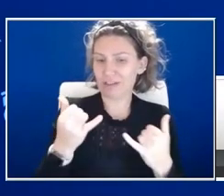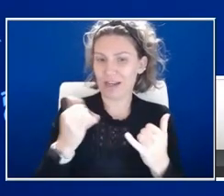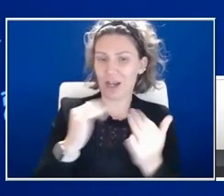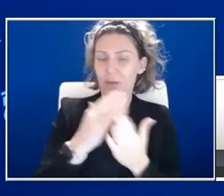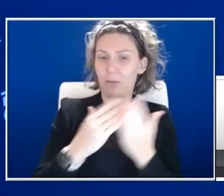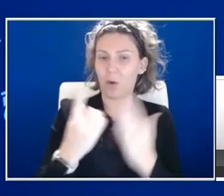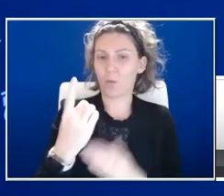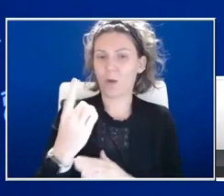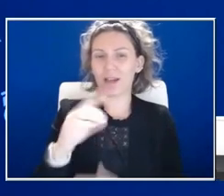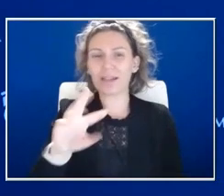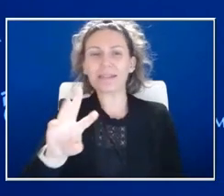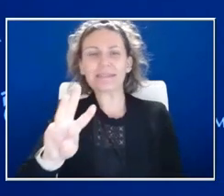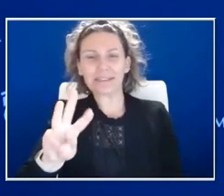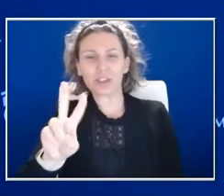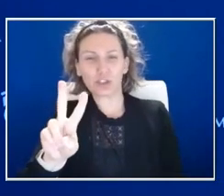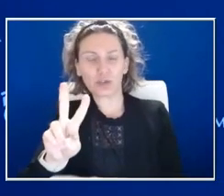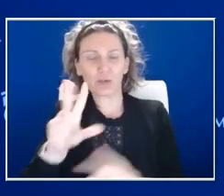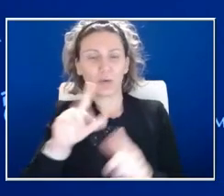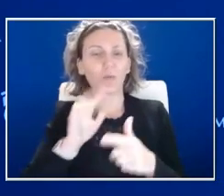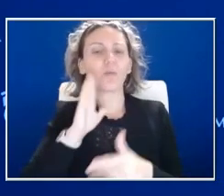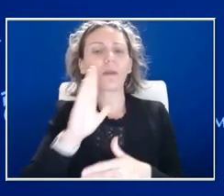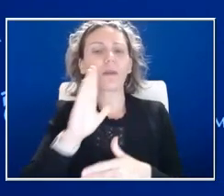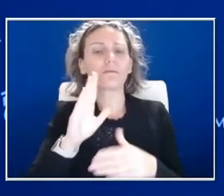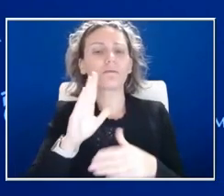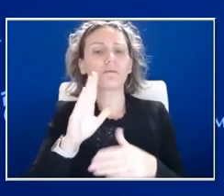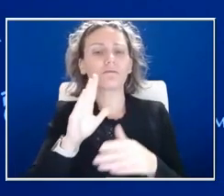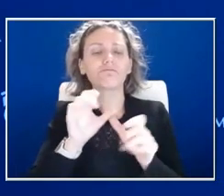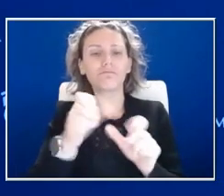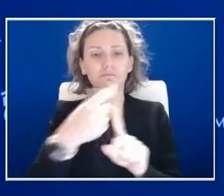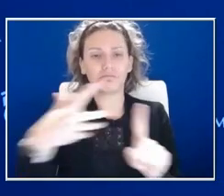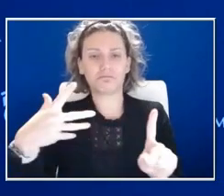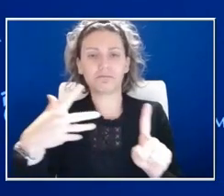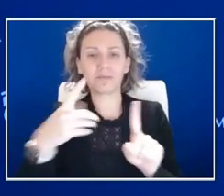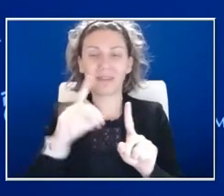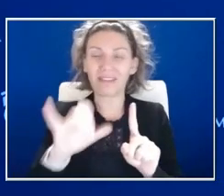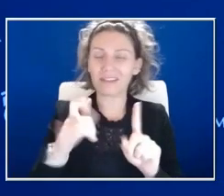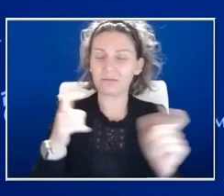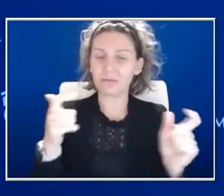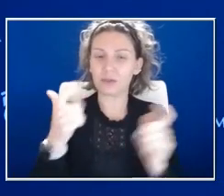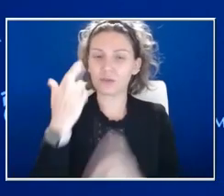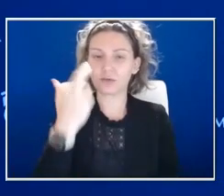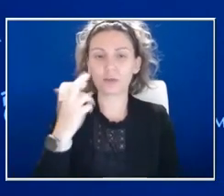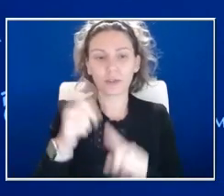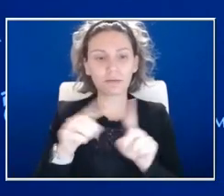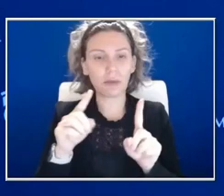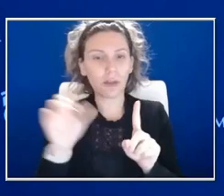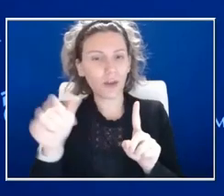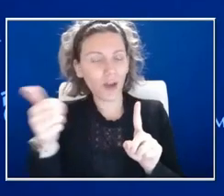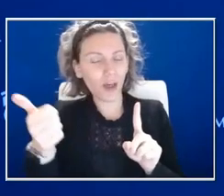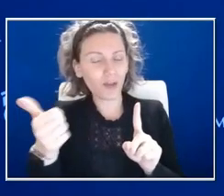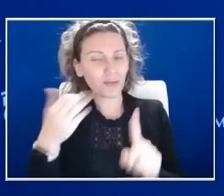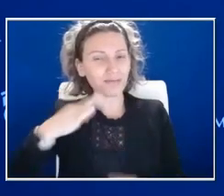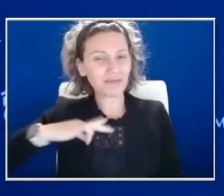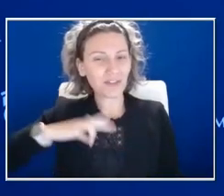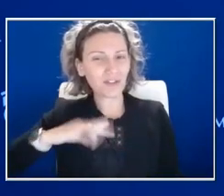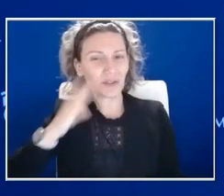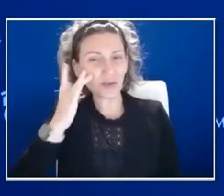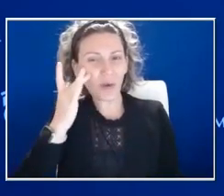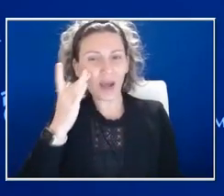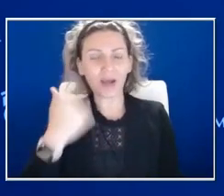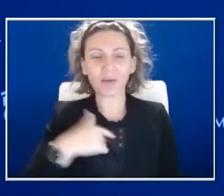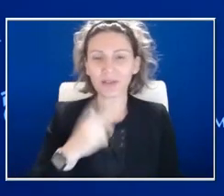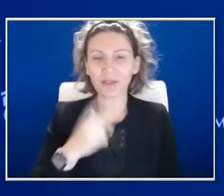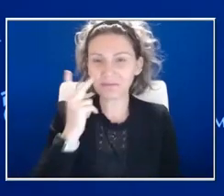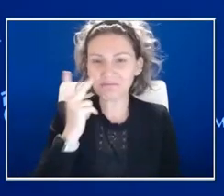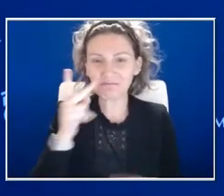as construction goes on. So that was really the biggest reason, but there are a bunch of other kind of ancillary benefits that we see as we got the opportunity to redesign